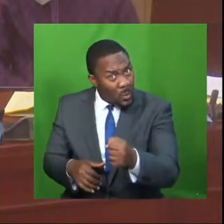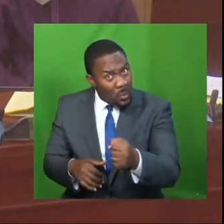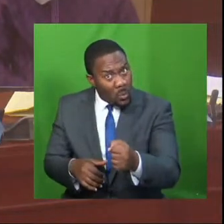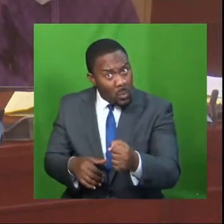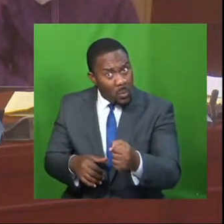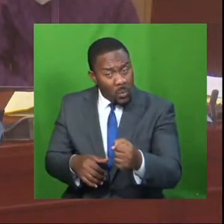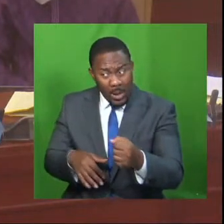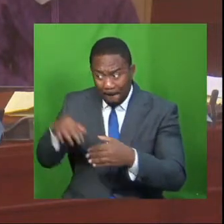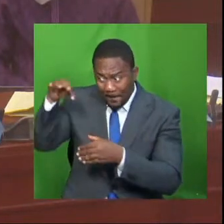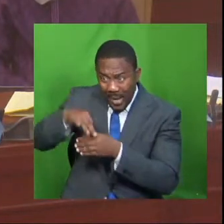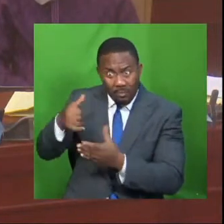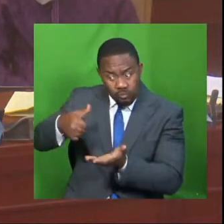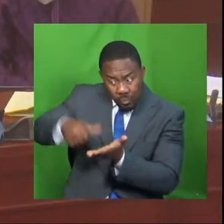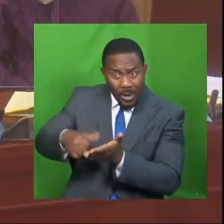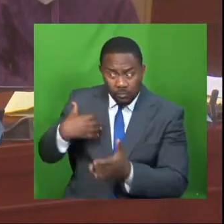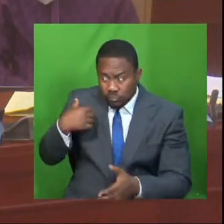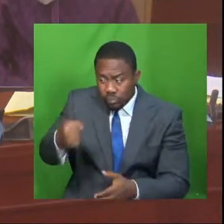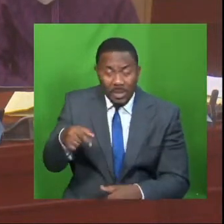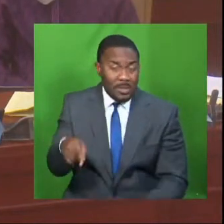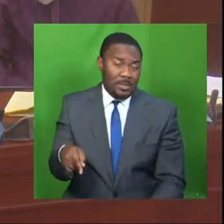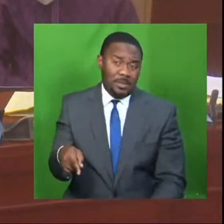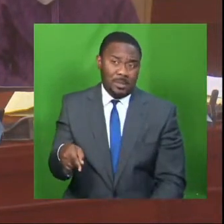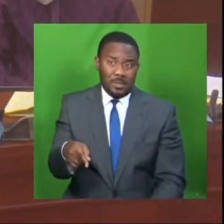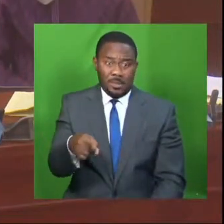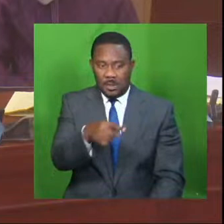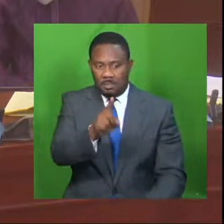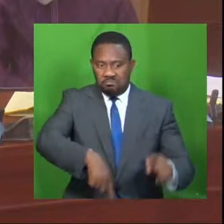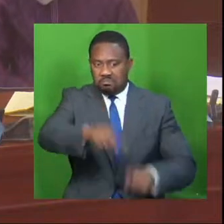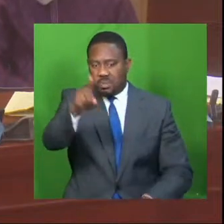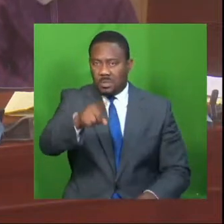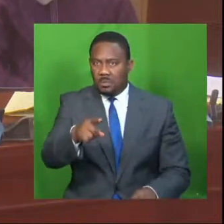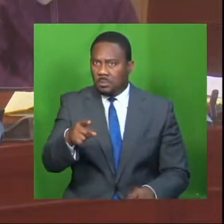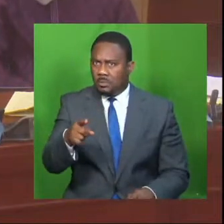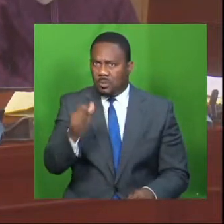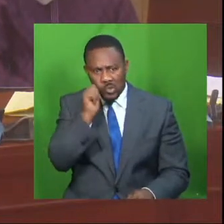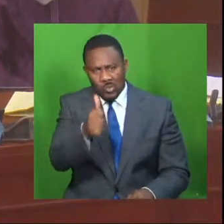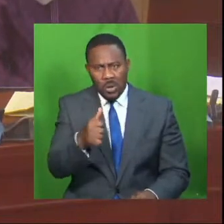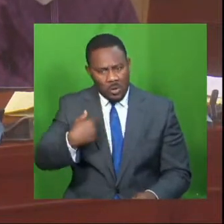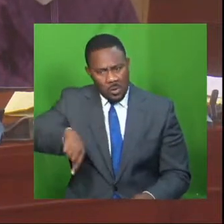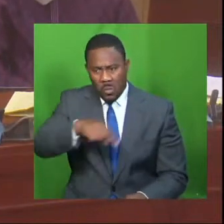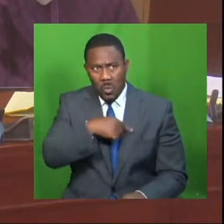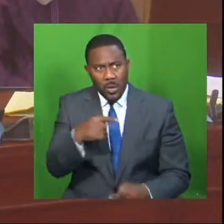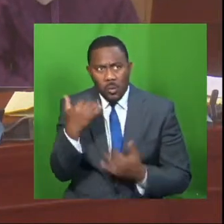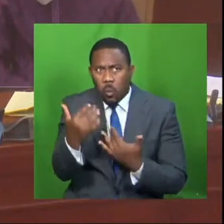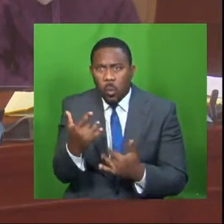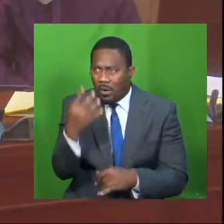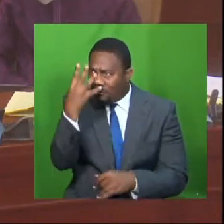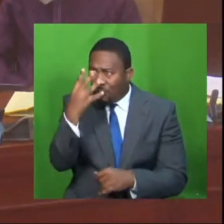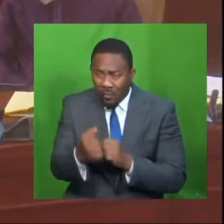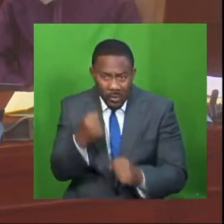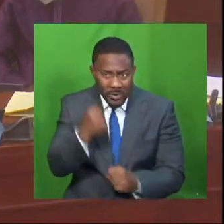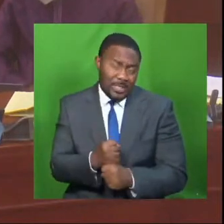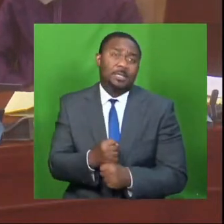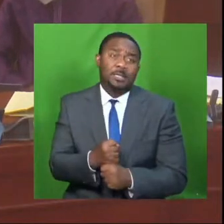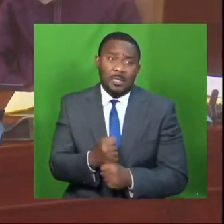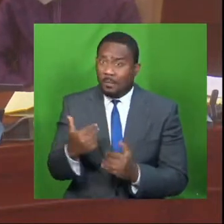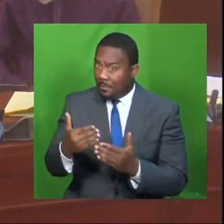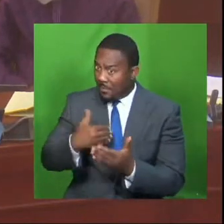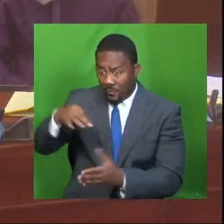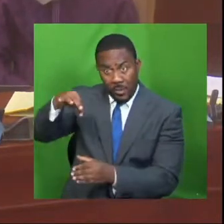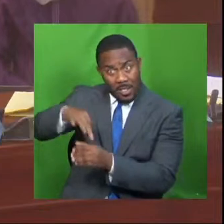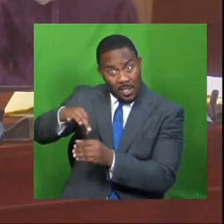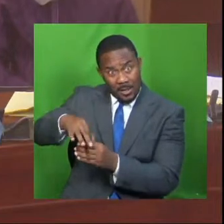19.7 billion of COVID resources. This is the first time in our constitutional democratic history under the Fourth Republic that a minister